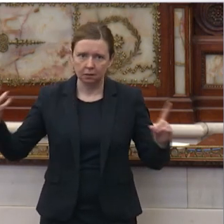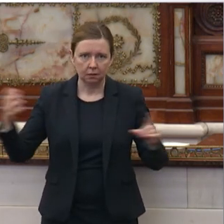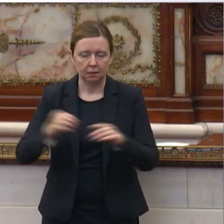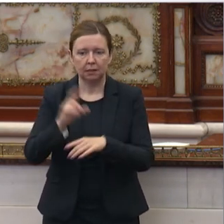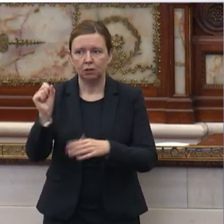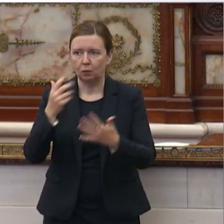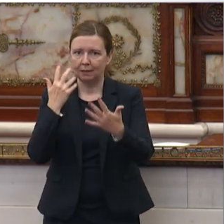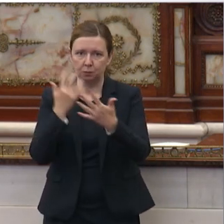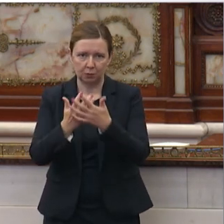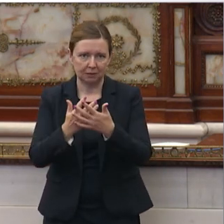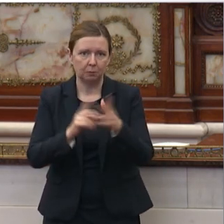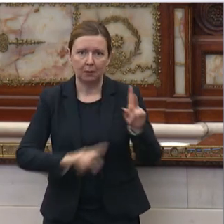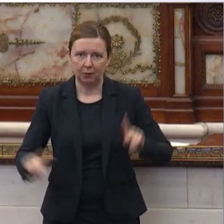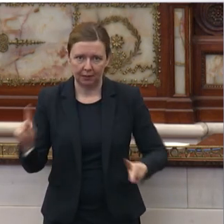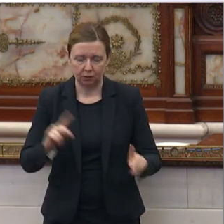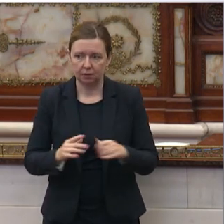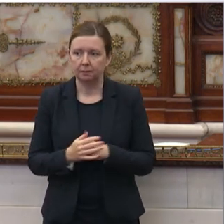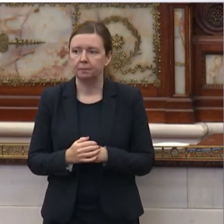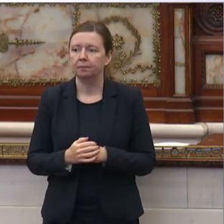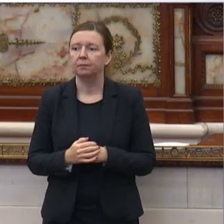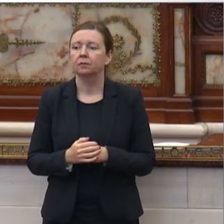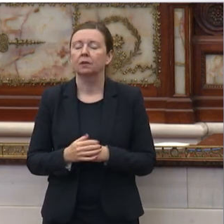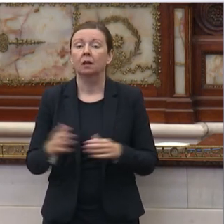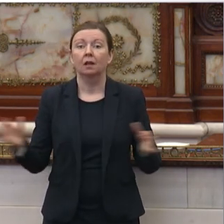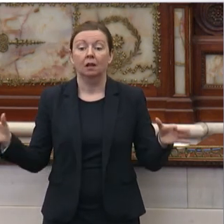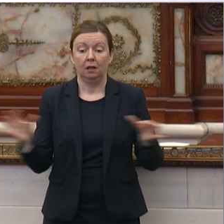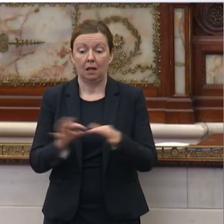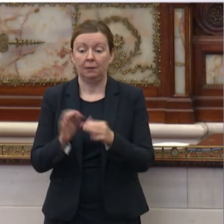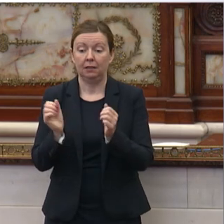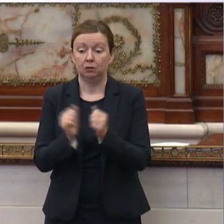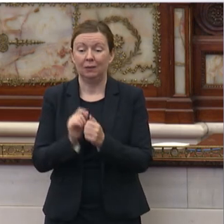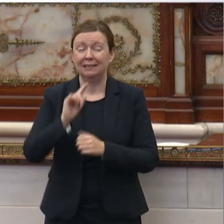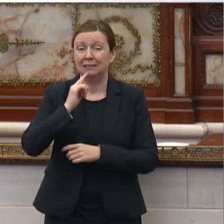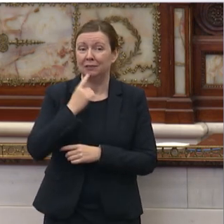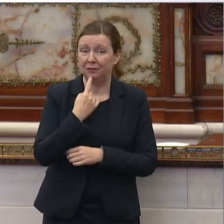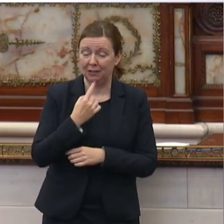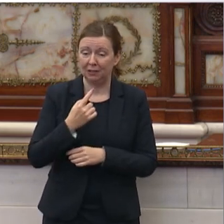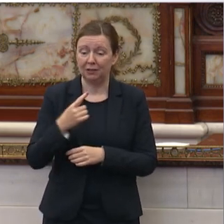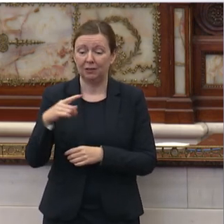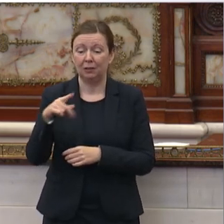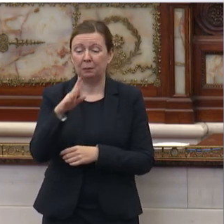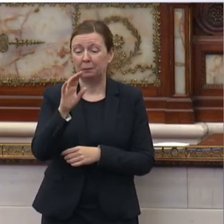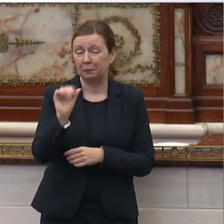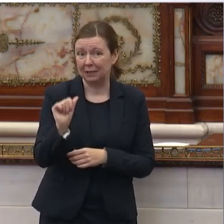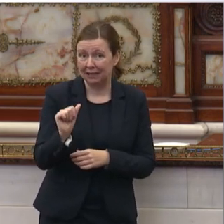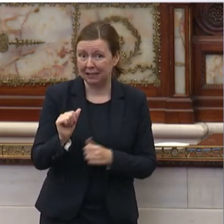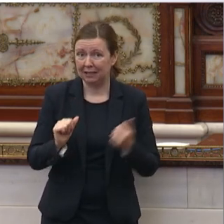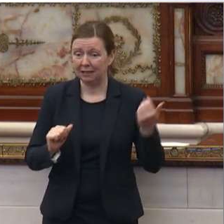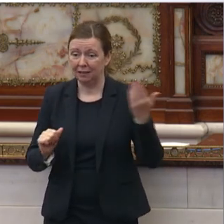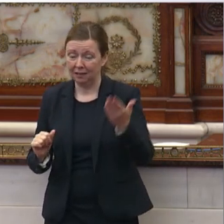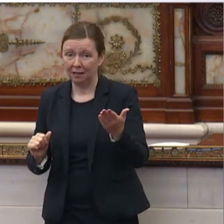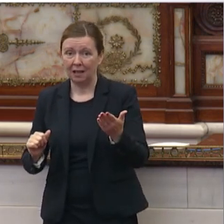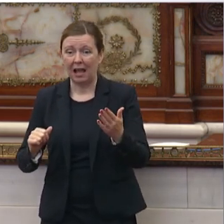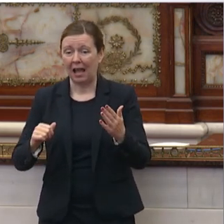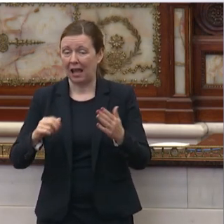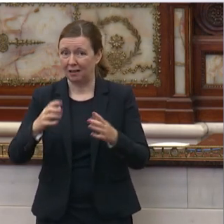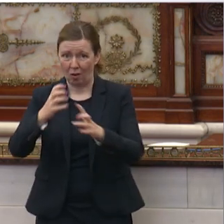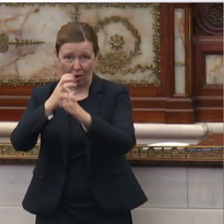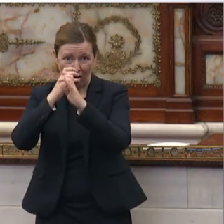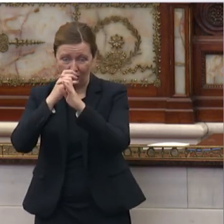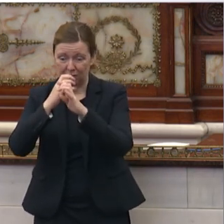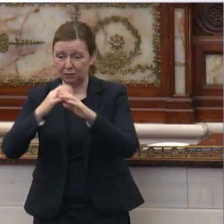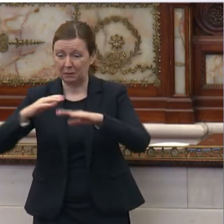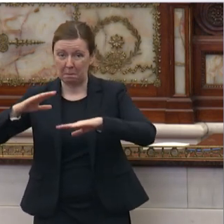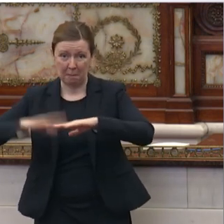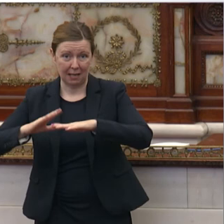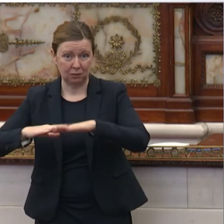prison population. And in combination with severe plea deals and harsh mandatory minimums, these